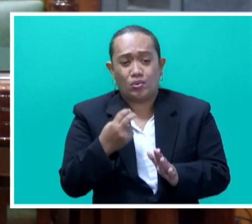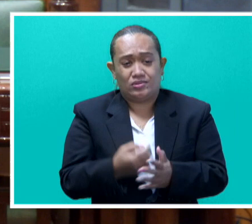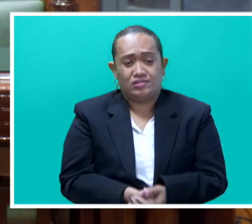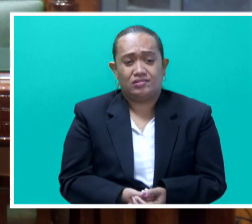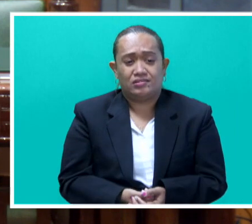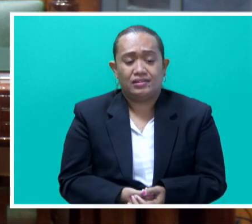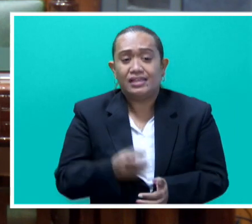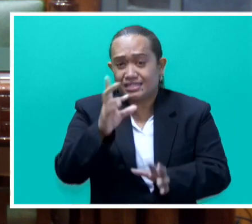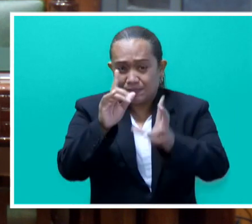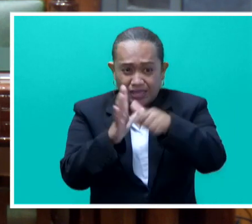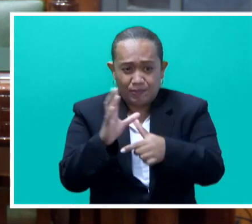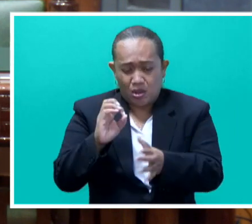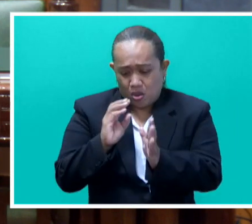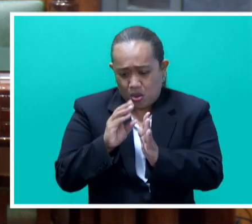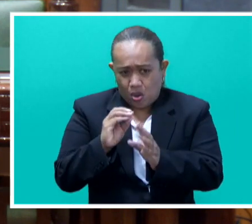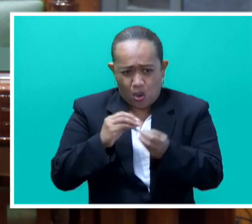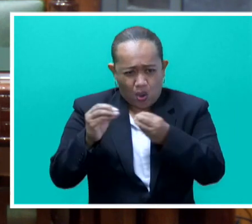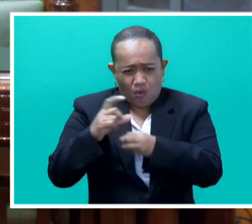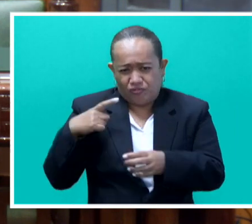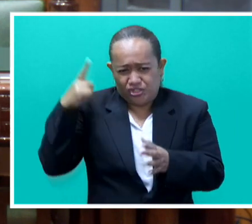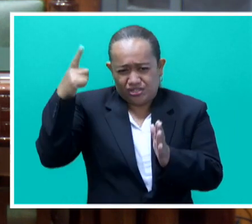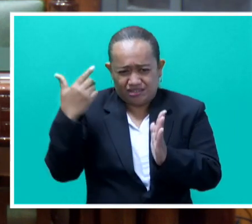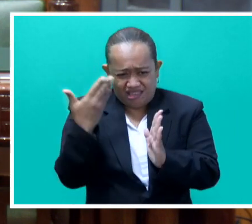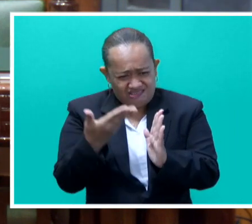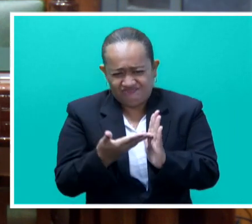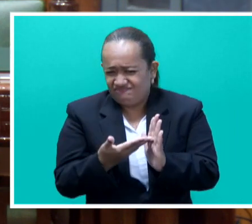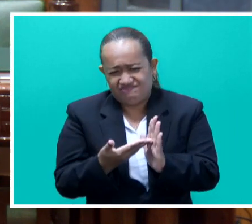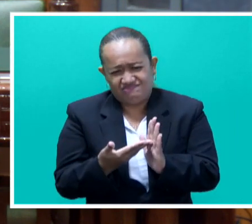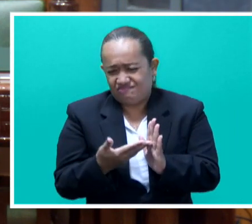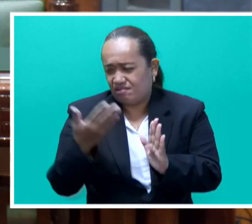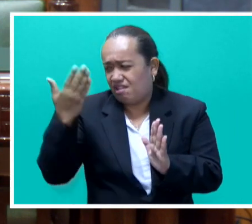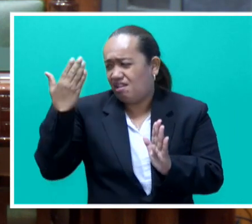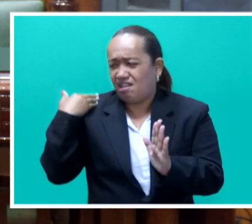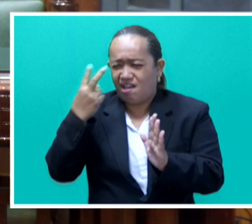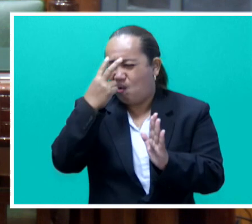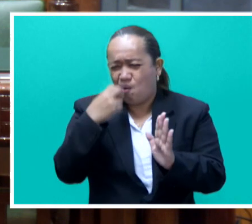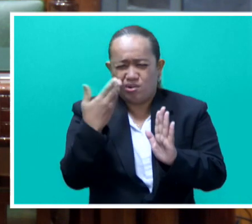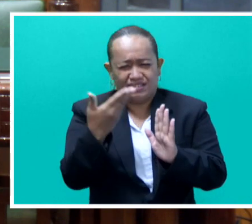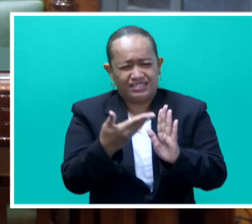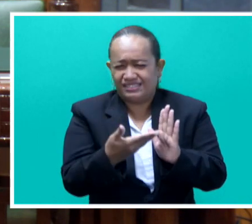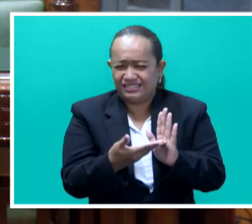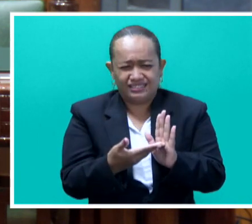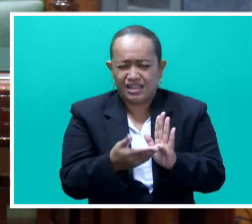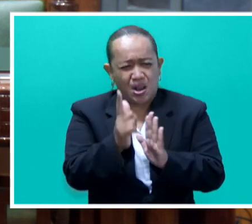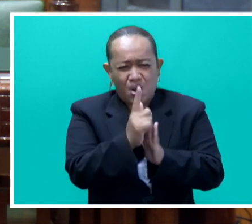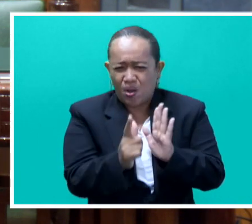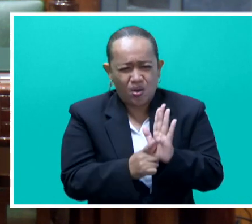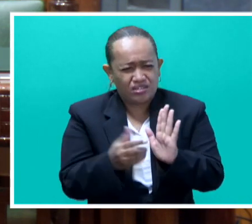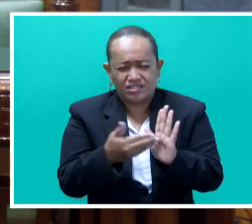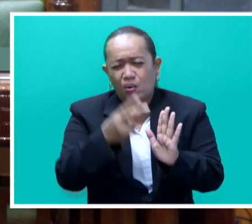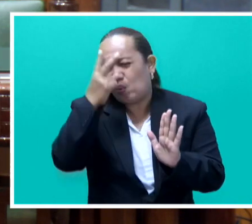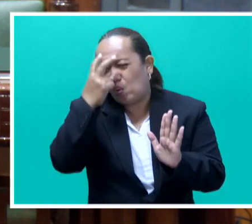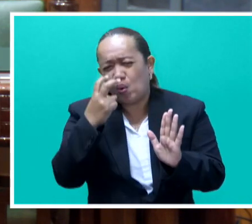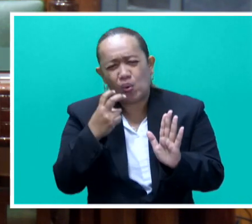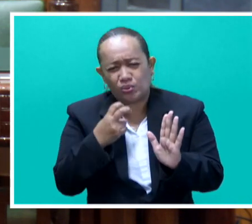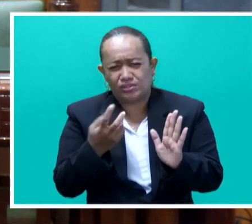the officials from municipal councils and town and country planning, they only look at the laws and normally they